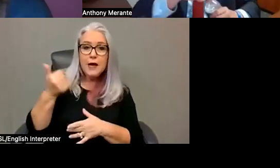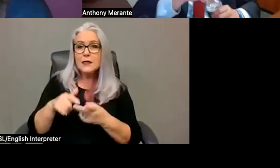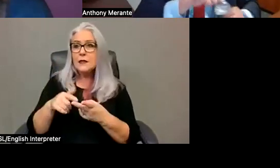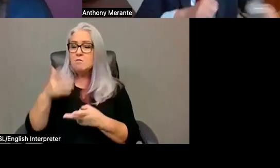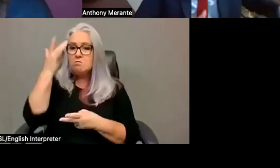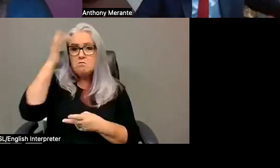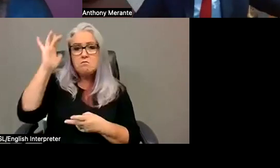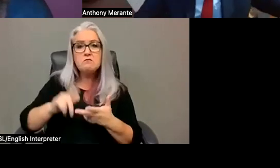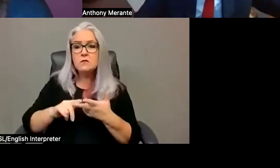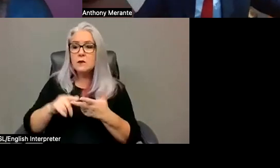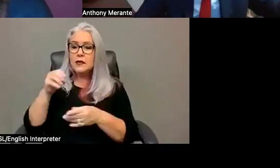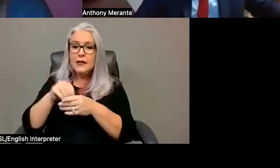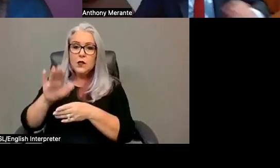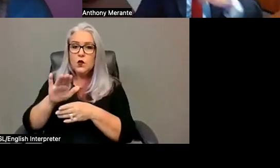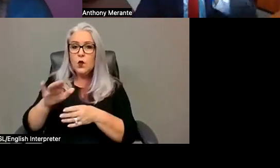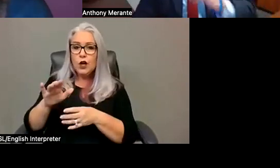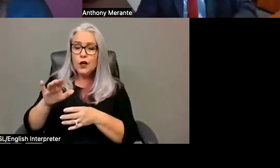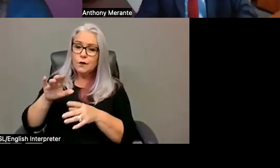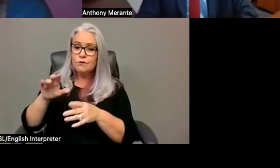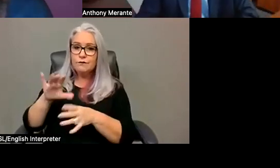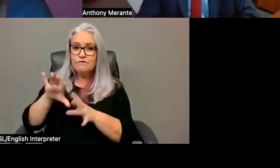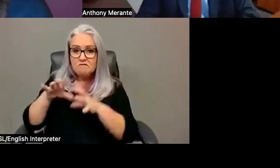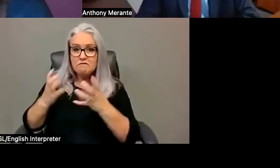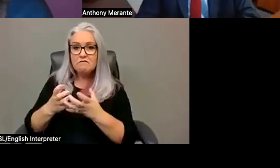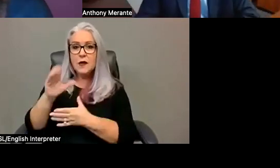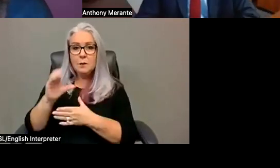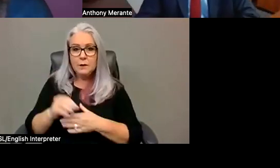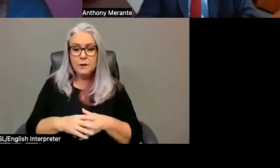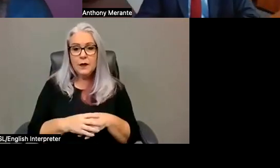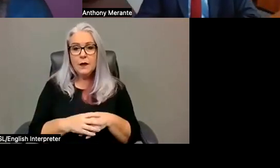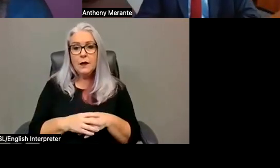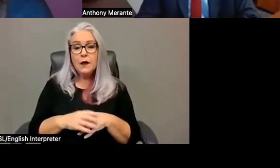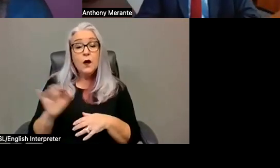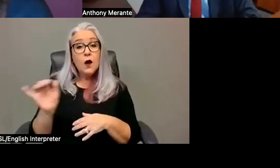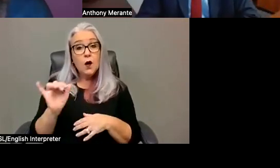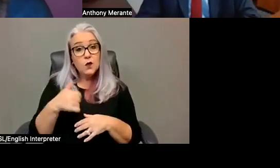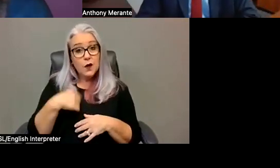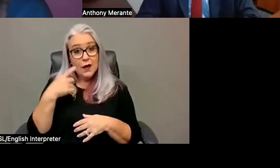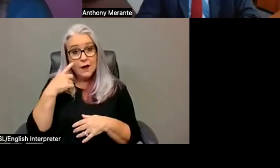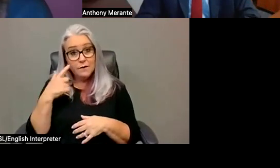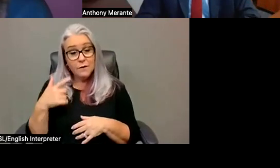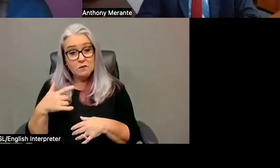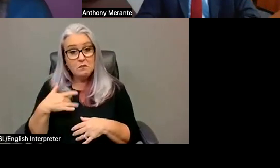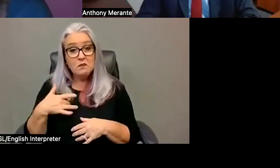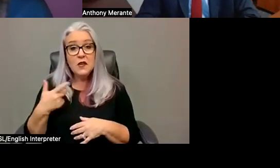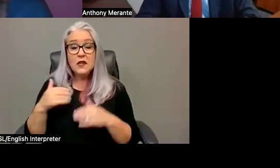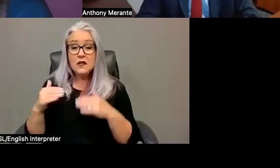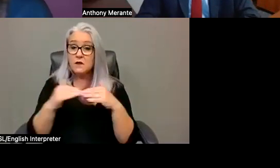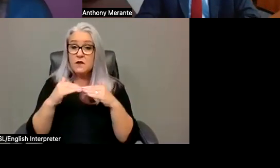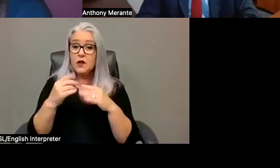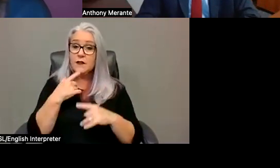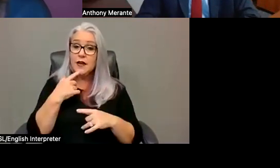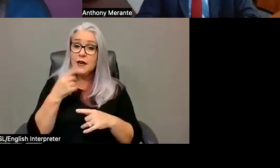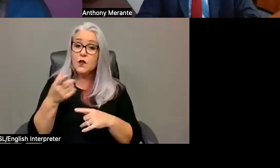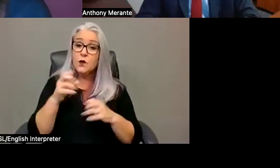your cabinet. That being said, I think it's also fair to say you can have the best and the brightest and also have